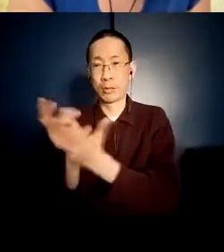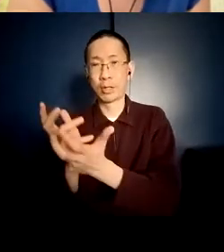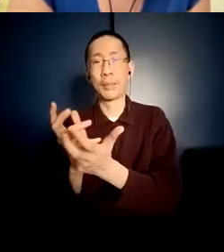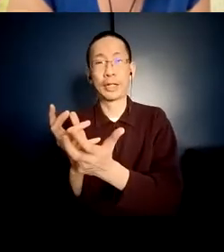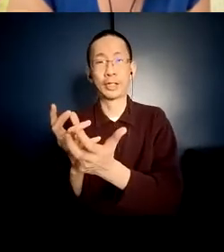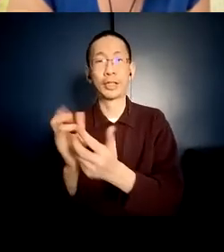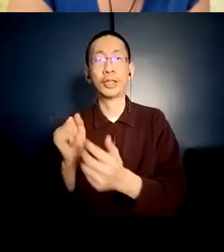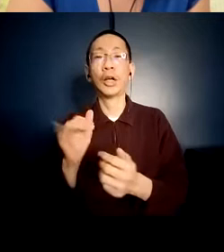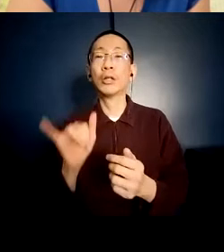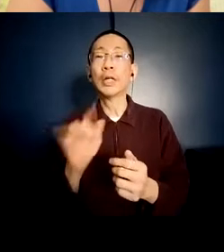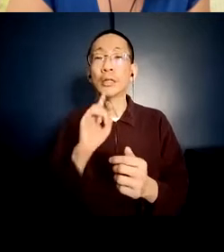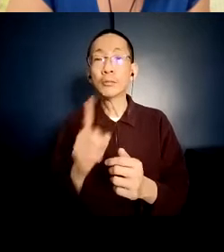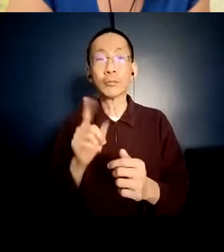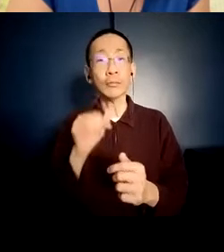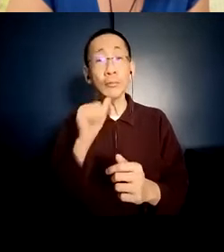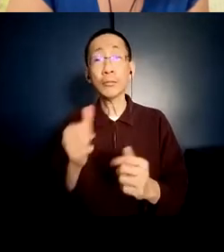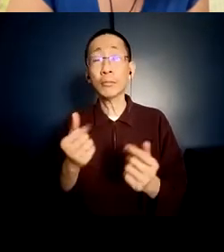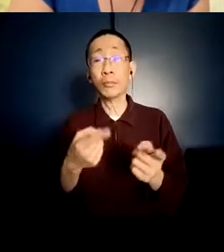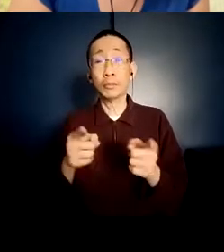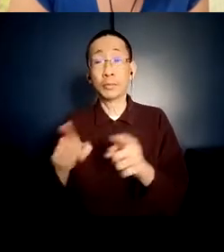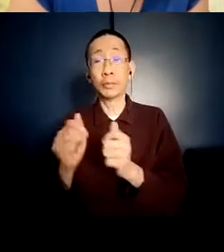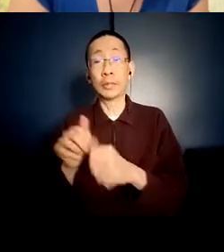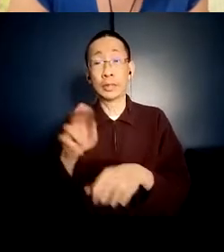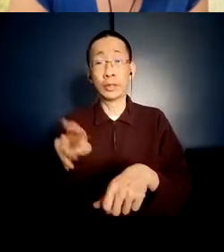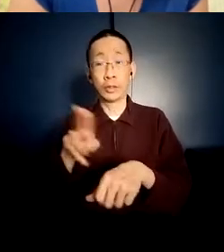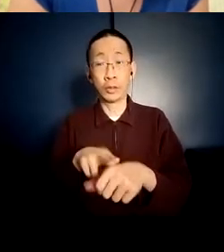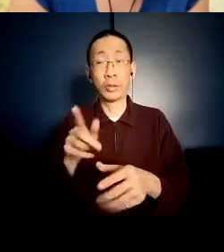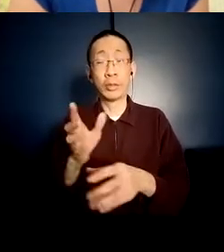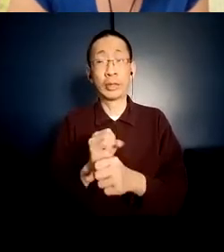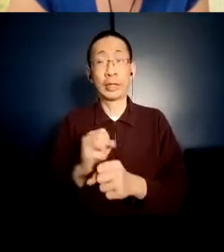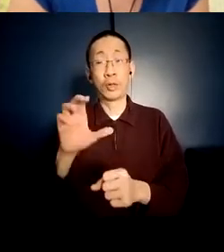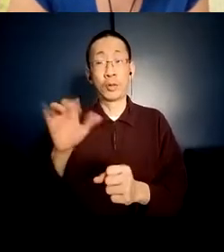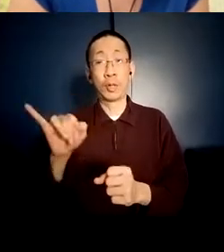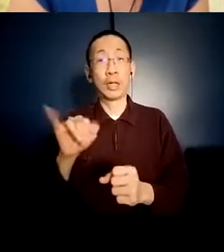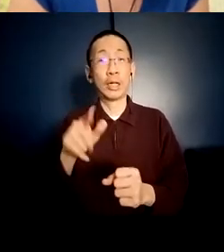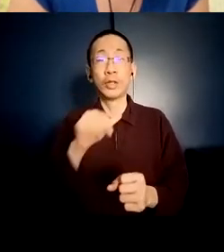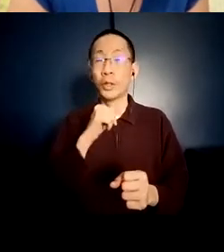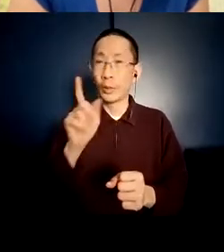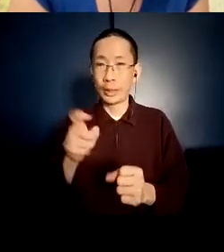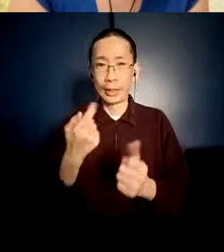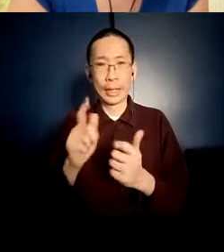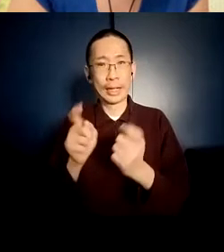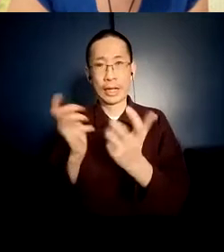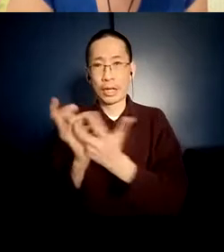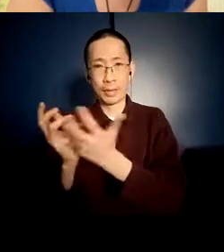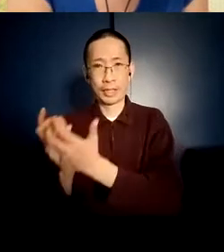So it is certainly not the case that the norm is you get a cochlear implant and you don't need any accommodations.